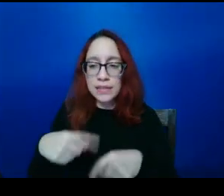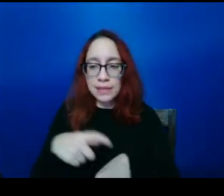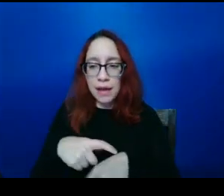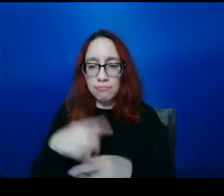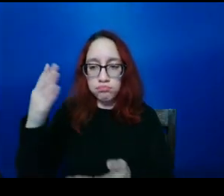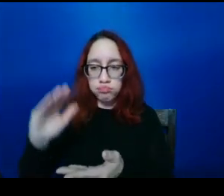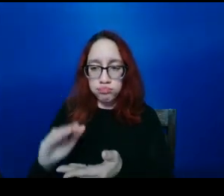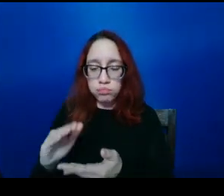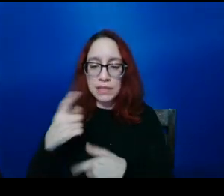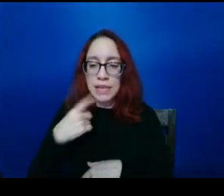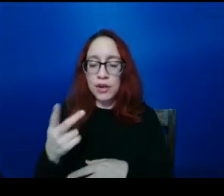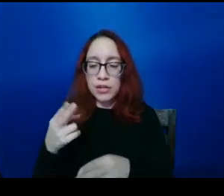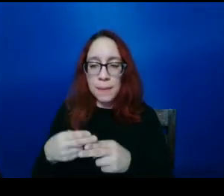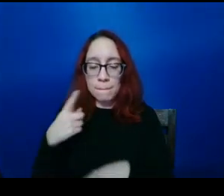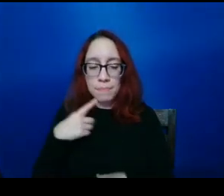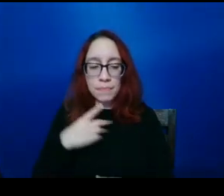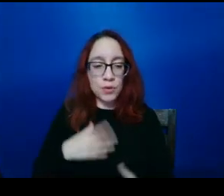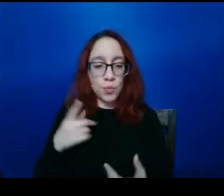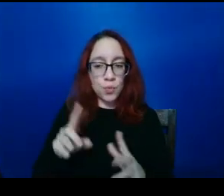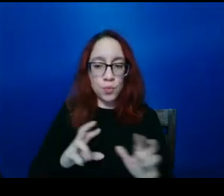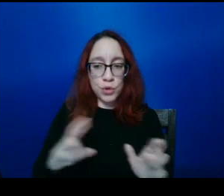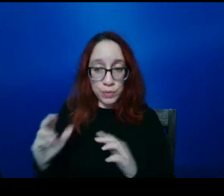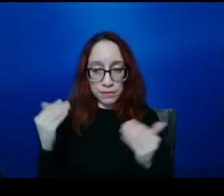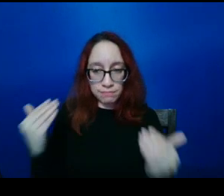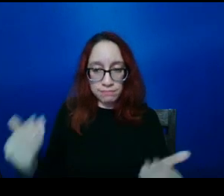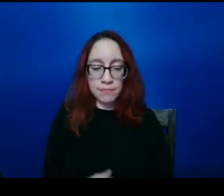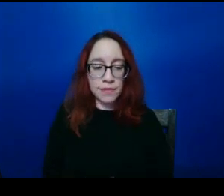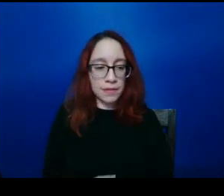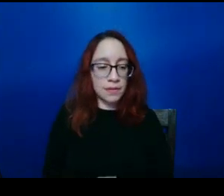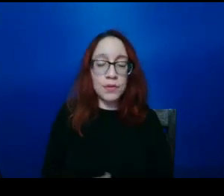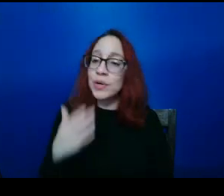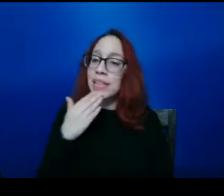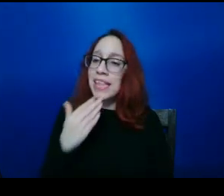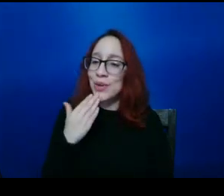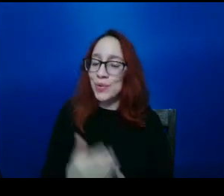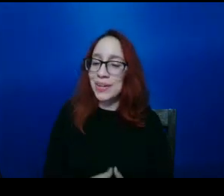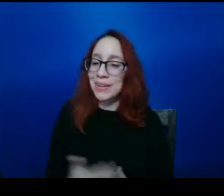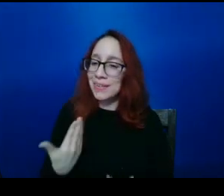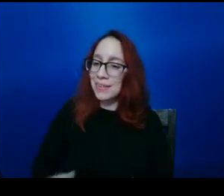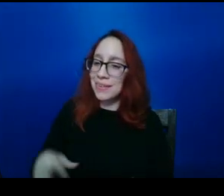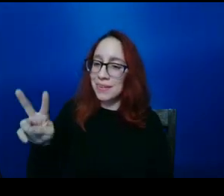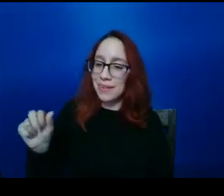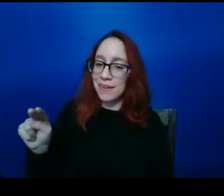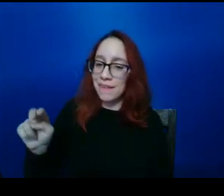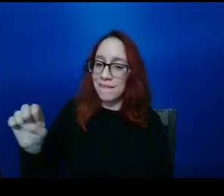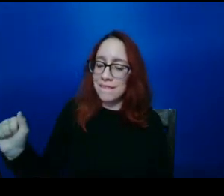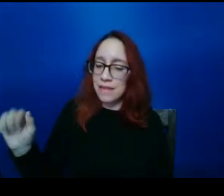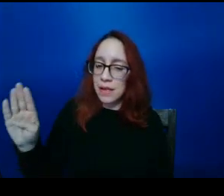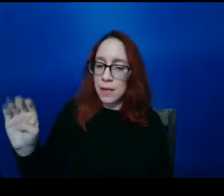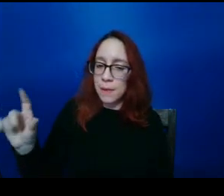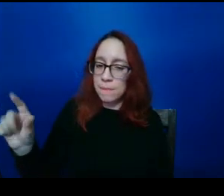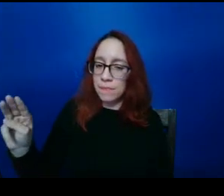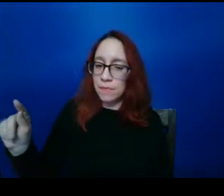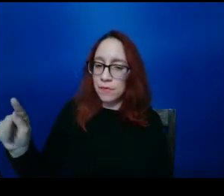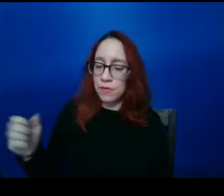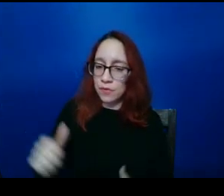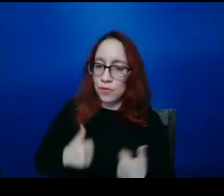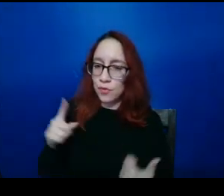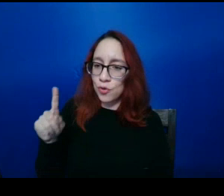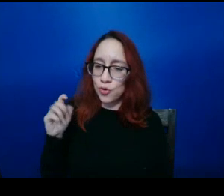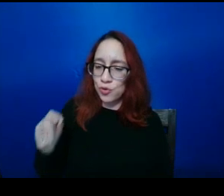state your name for the record. Begin when you're ready. Thank you. My name's Vanessa Belmonte. My address is